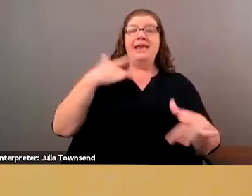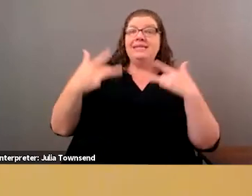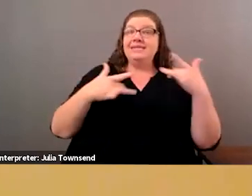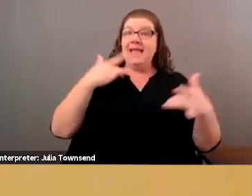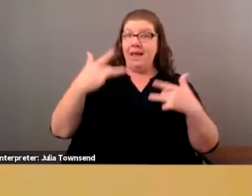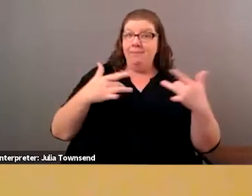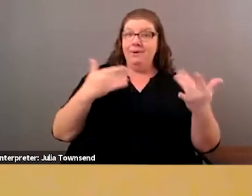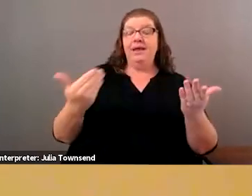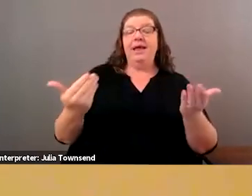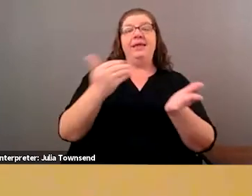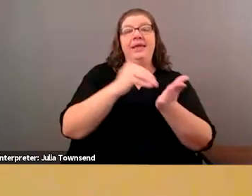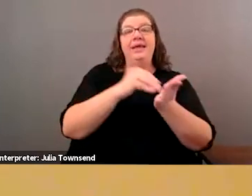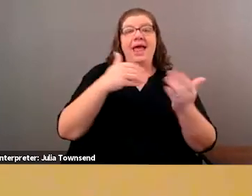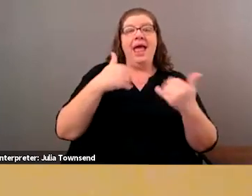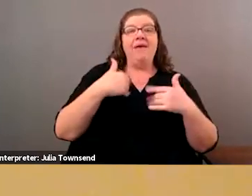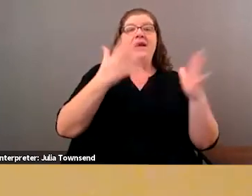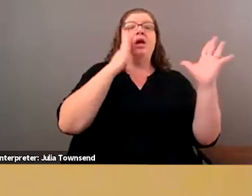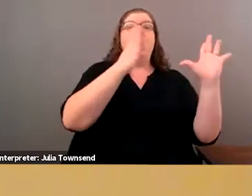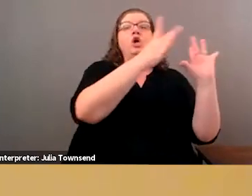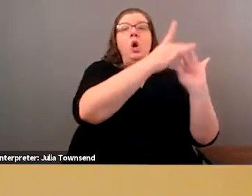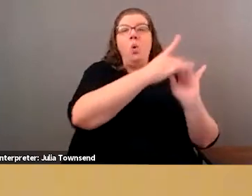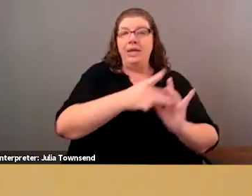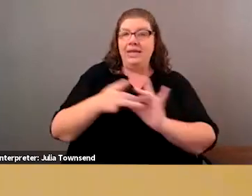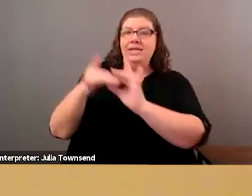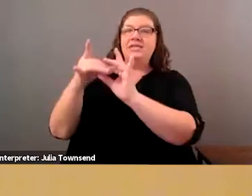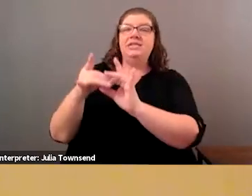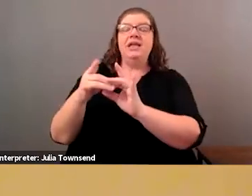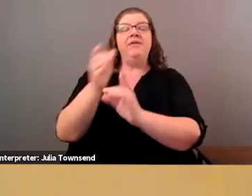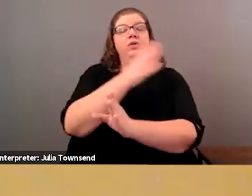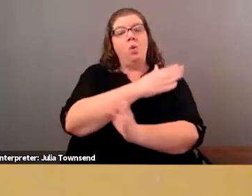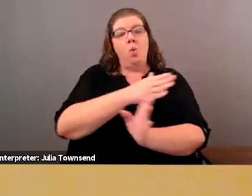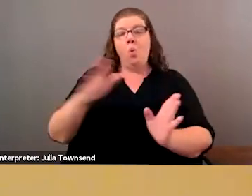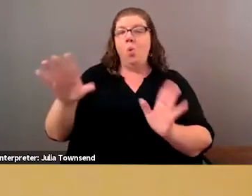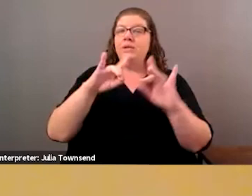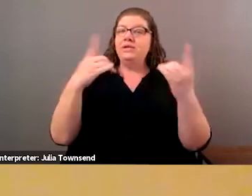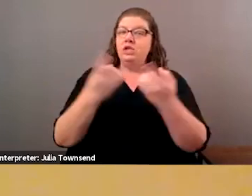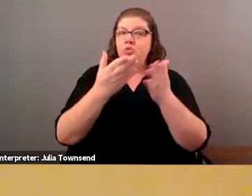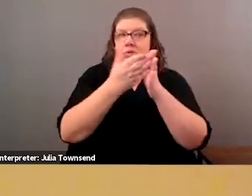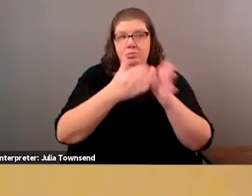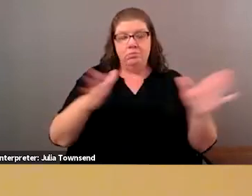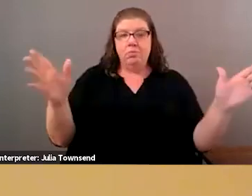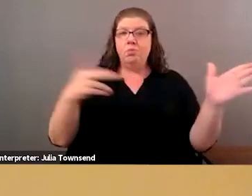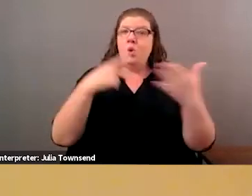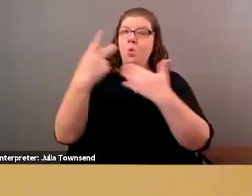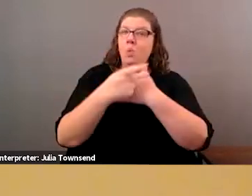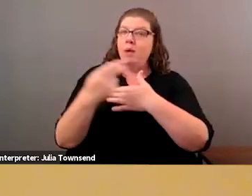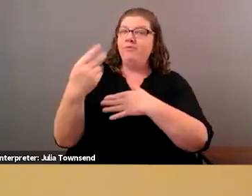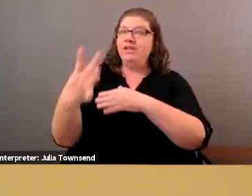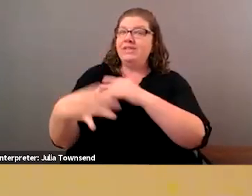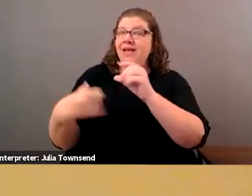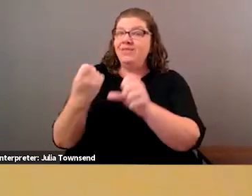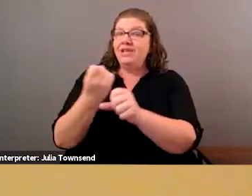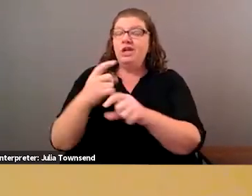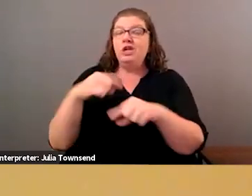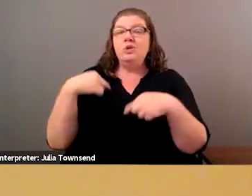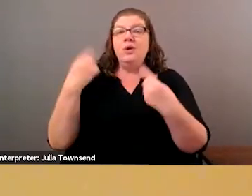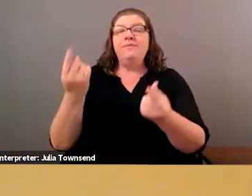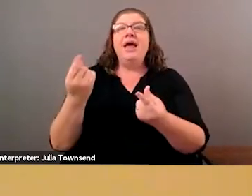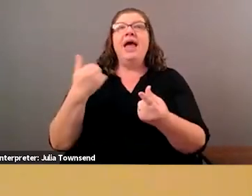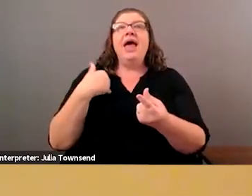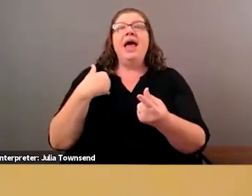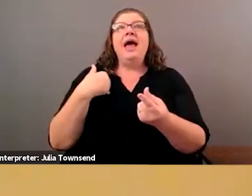having, again, a cohesive district-wide program. For several years, we have had